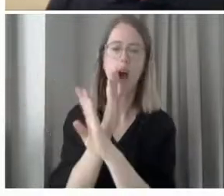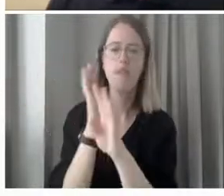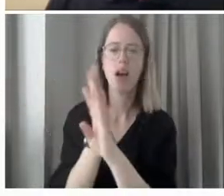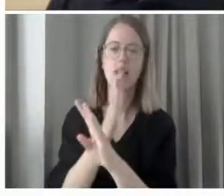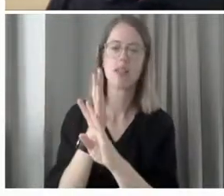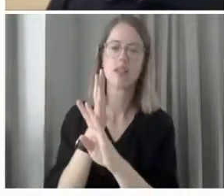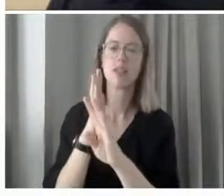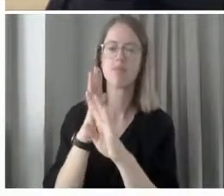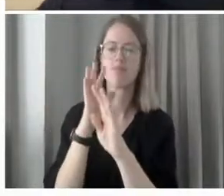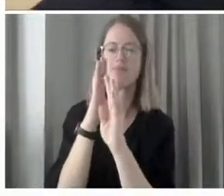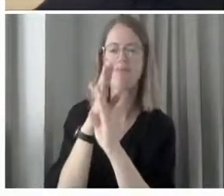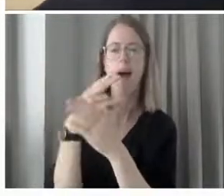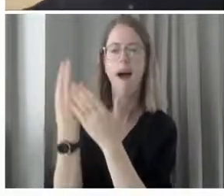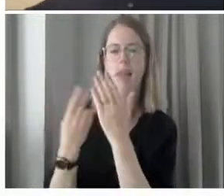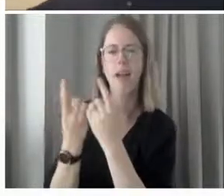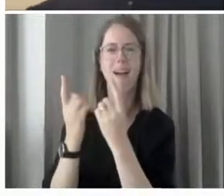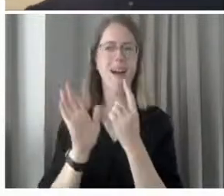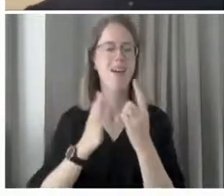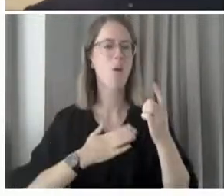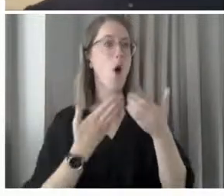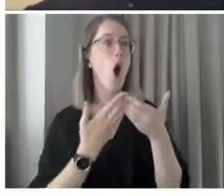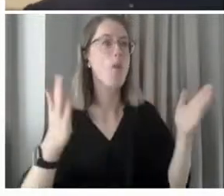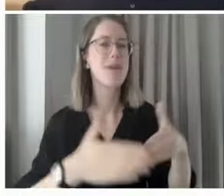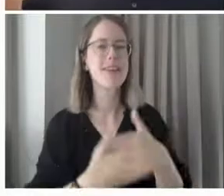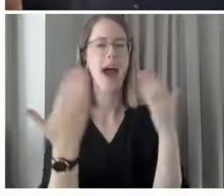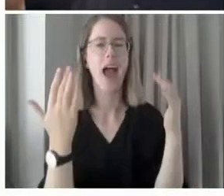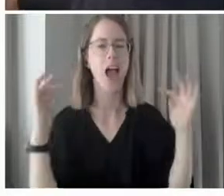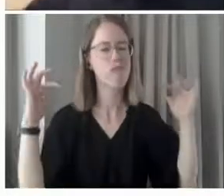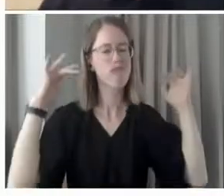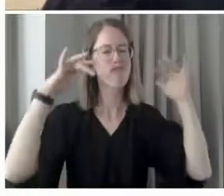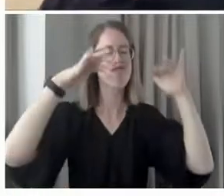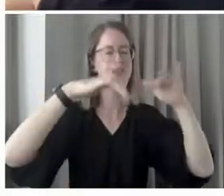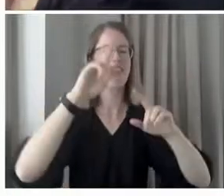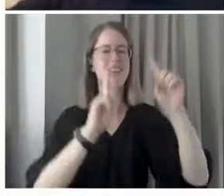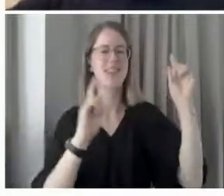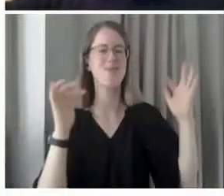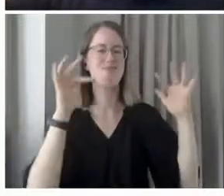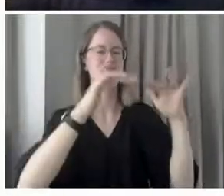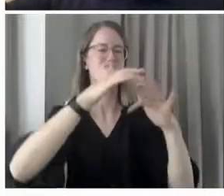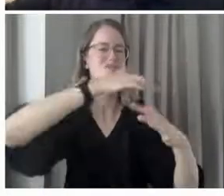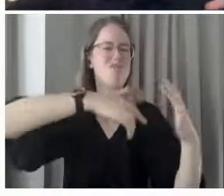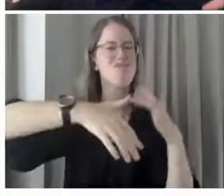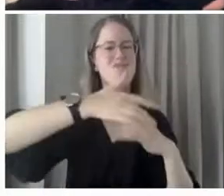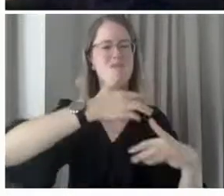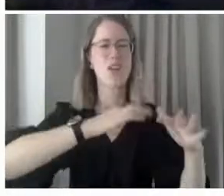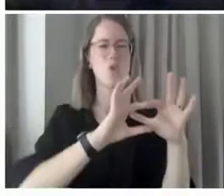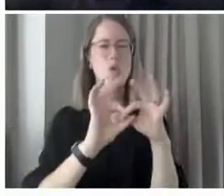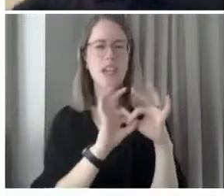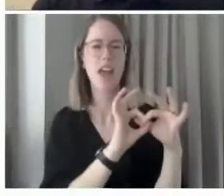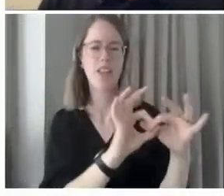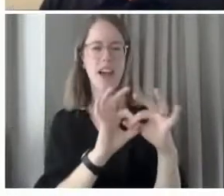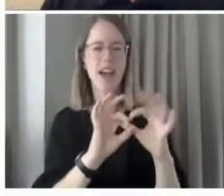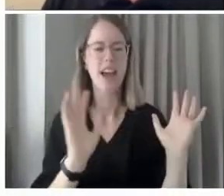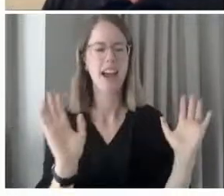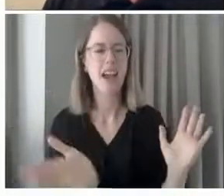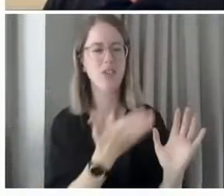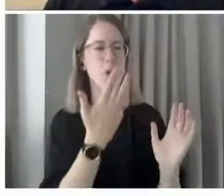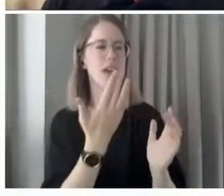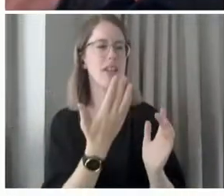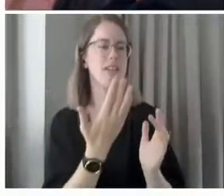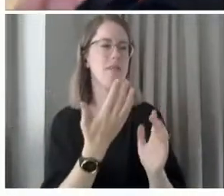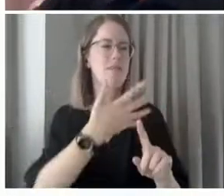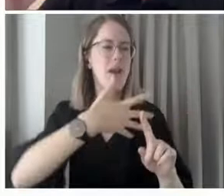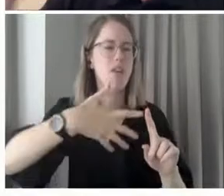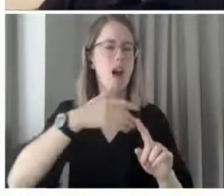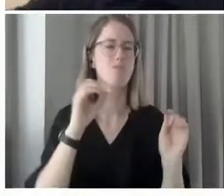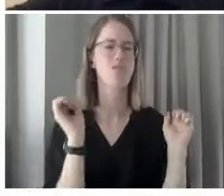rope. They would like the open day where the whole city turns up all together, everyone from every kind of background, and